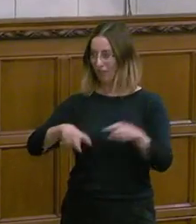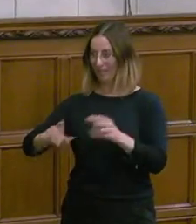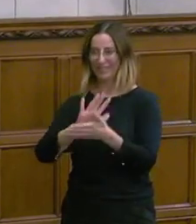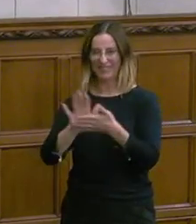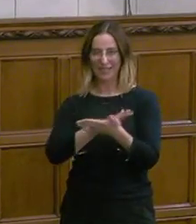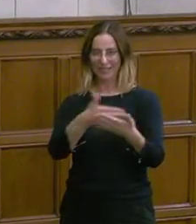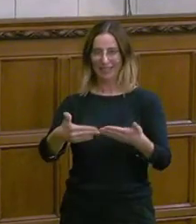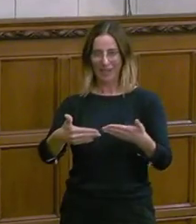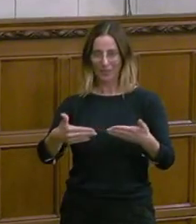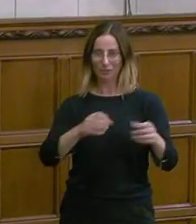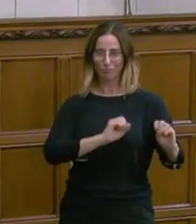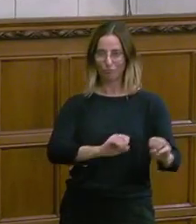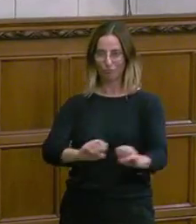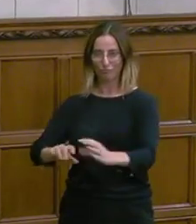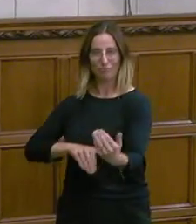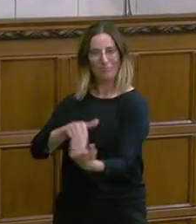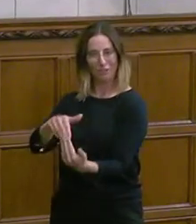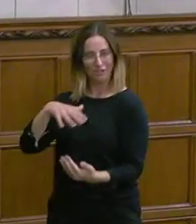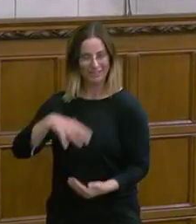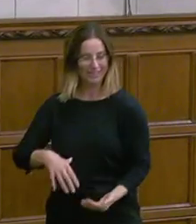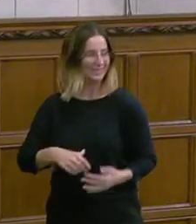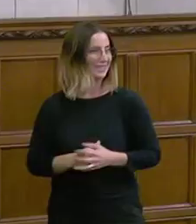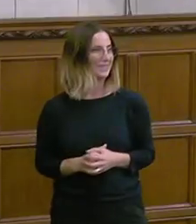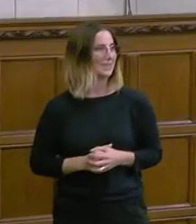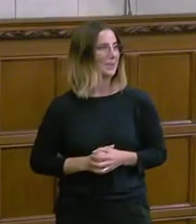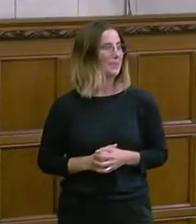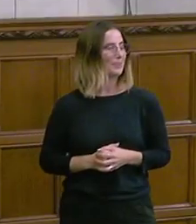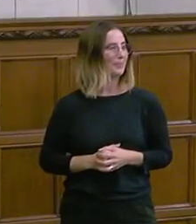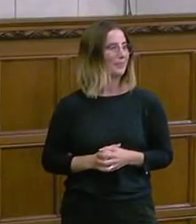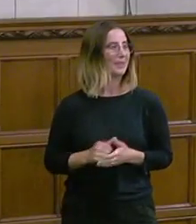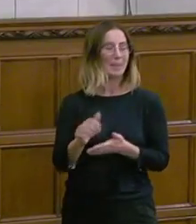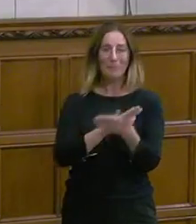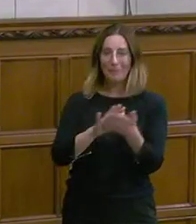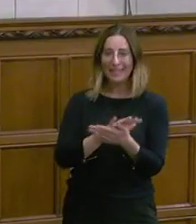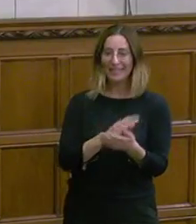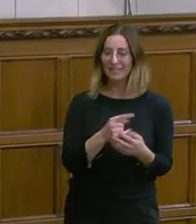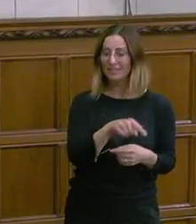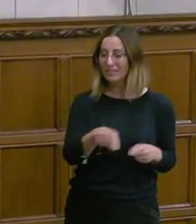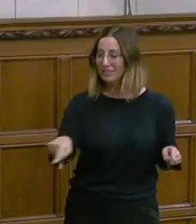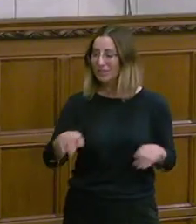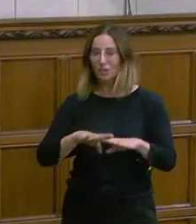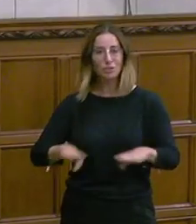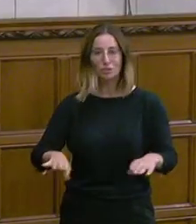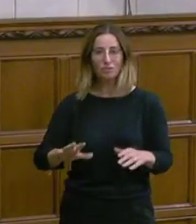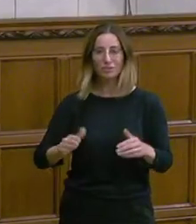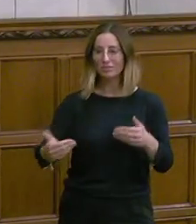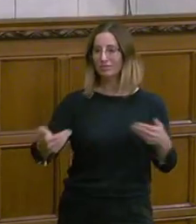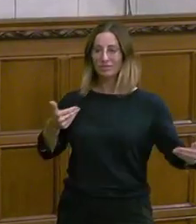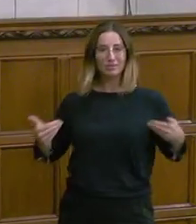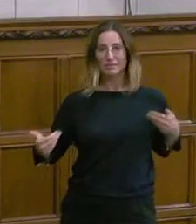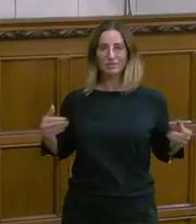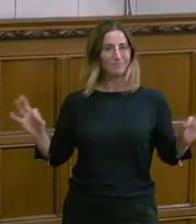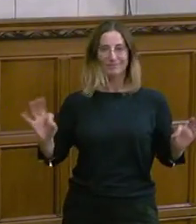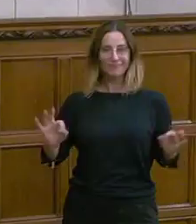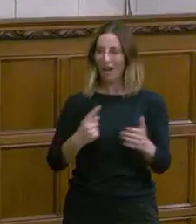School, allowing some of the curriculum to be shared with hearing peers, meaning children are not secluded from other children their age. It is